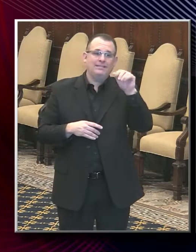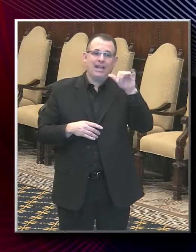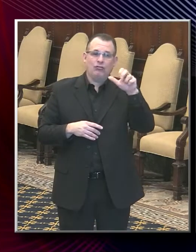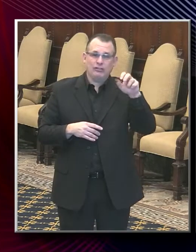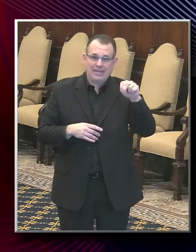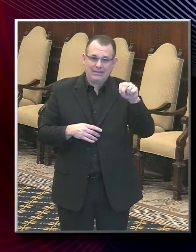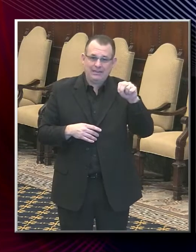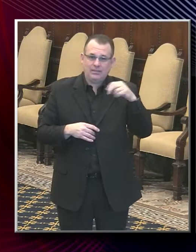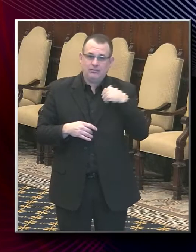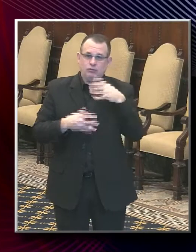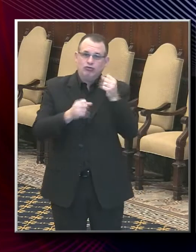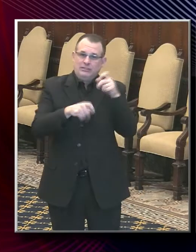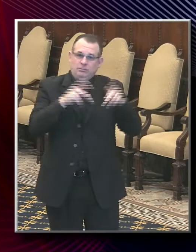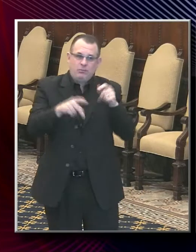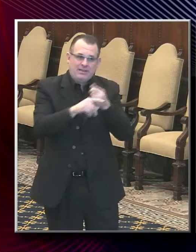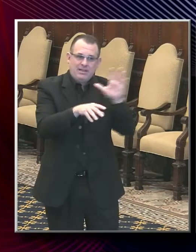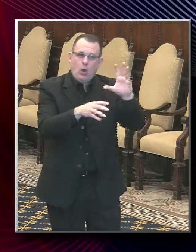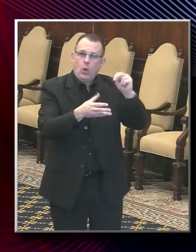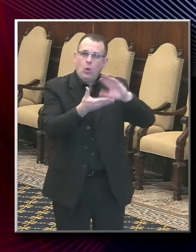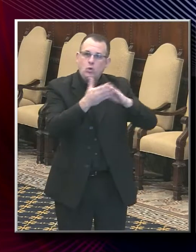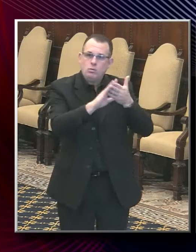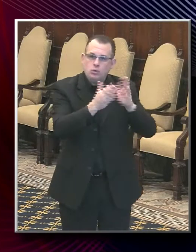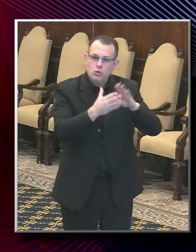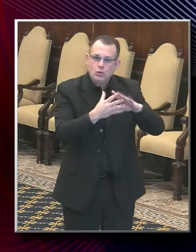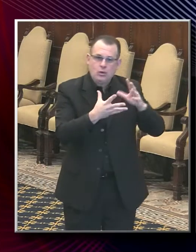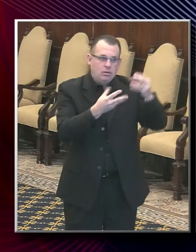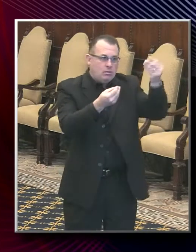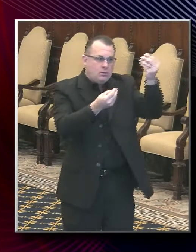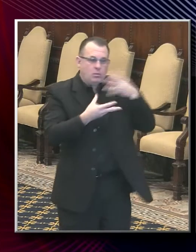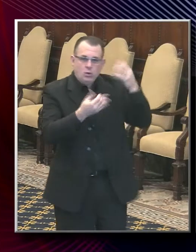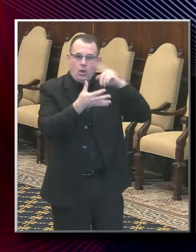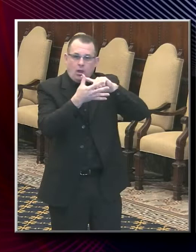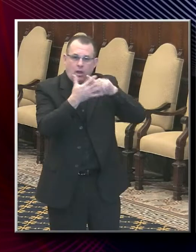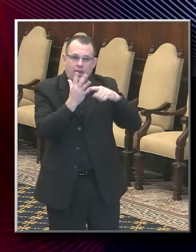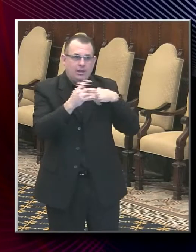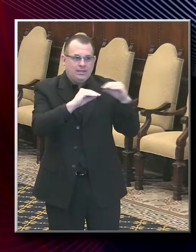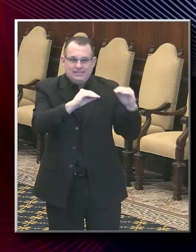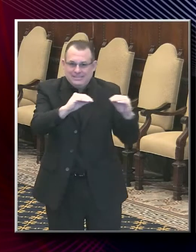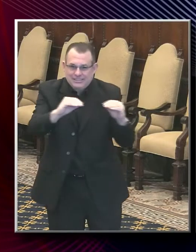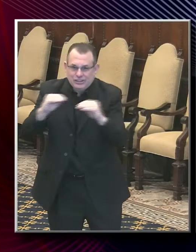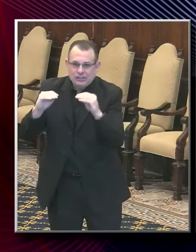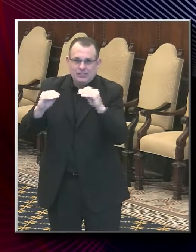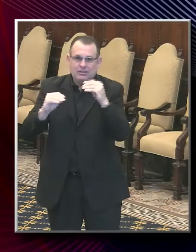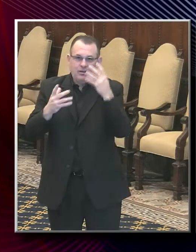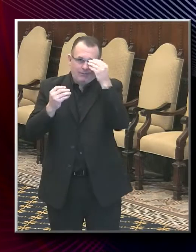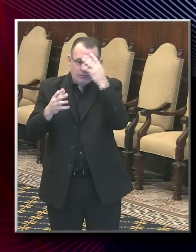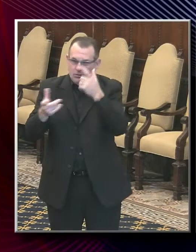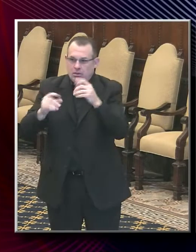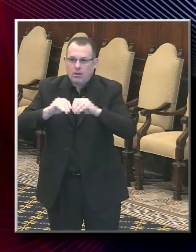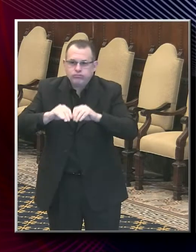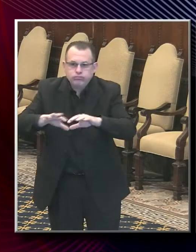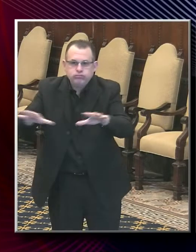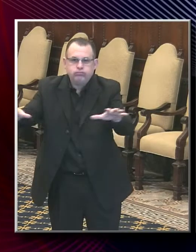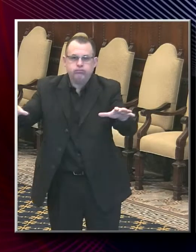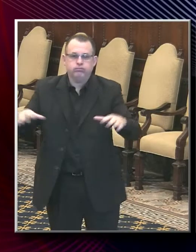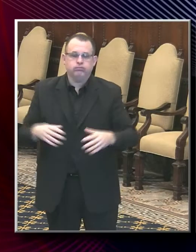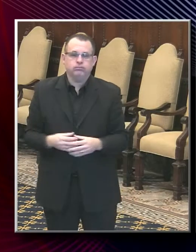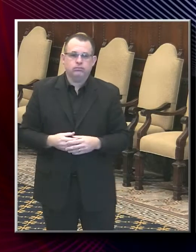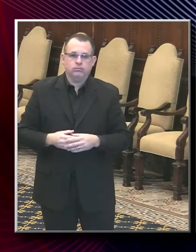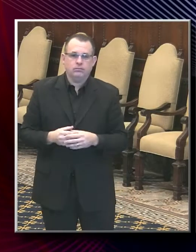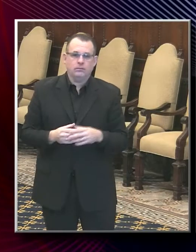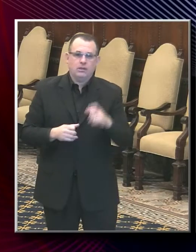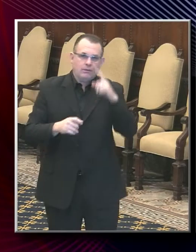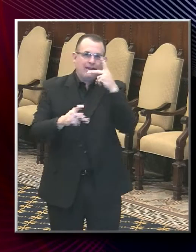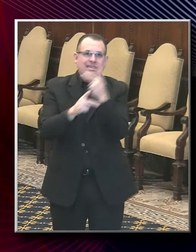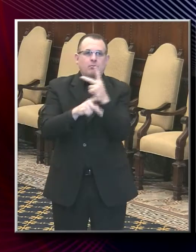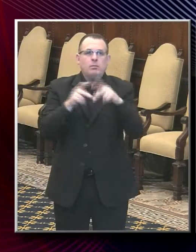in their communities who have the information and resources needed to keep themselves, their families, and their neighbors safe during these